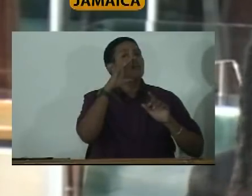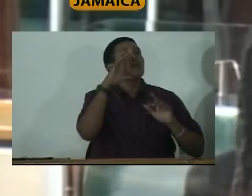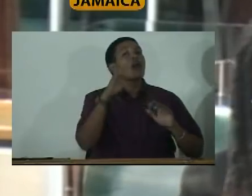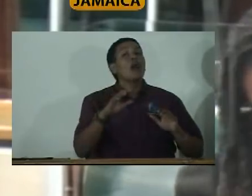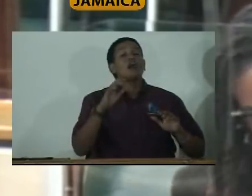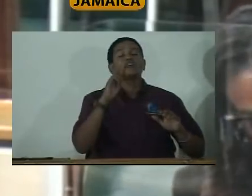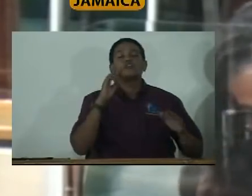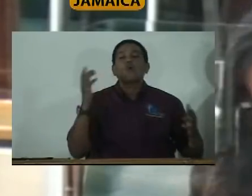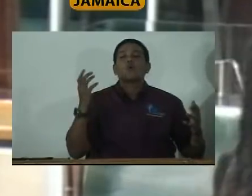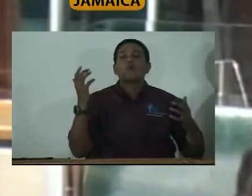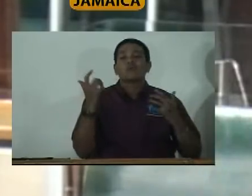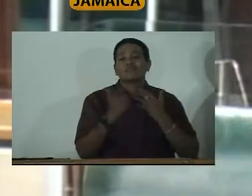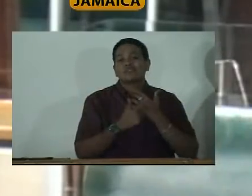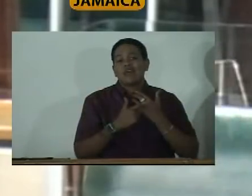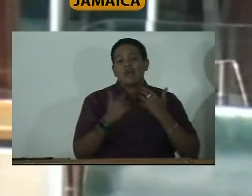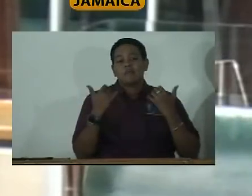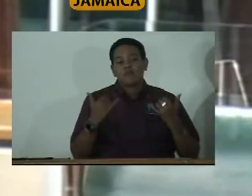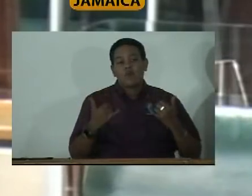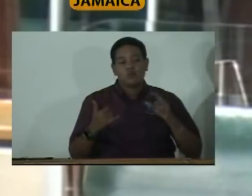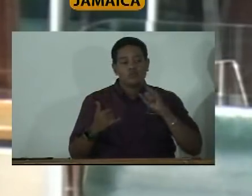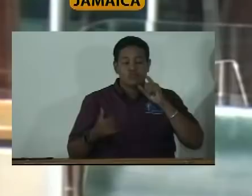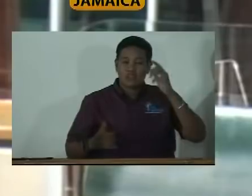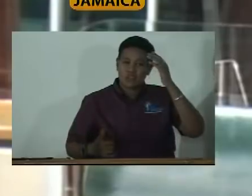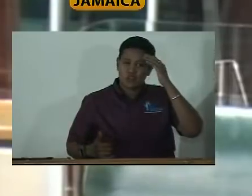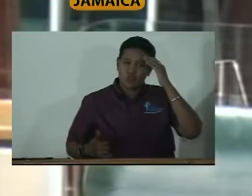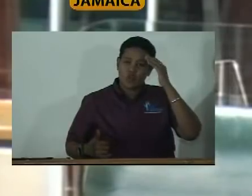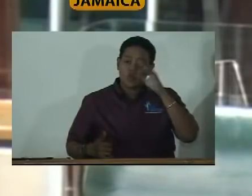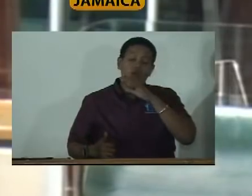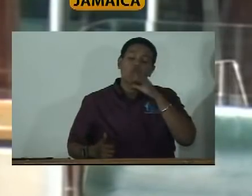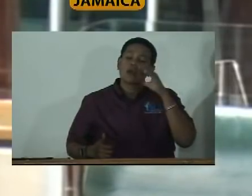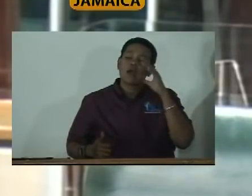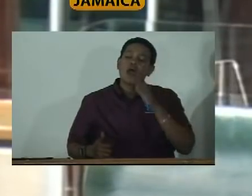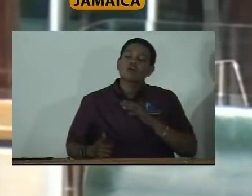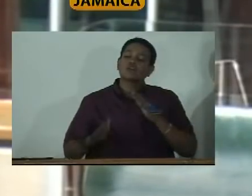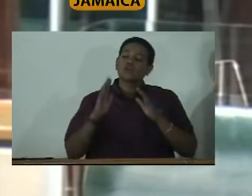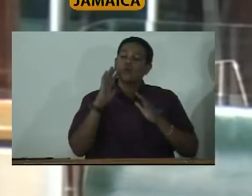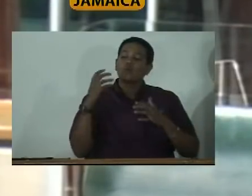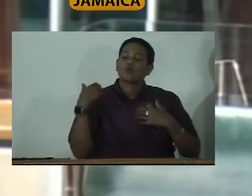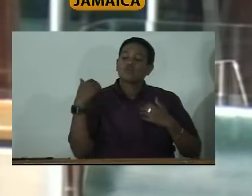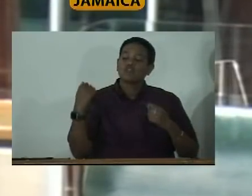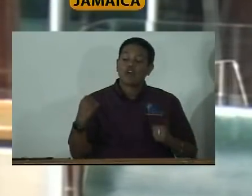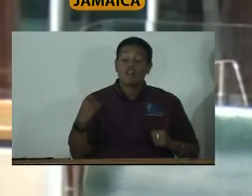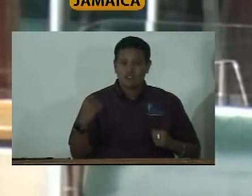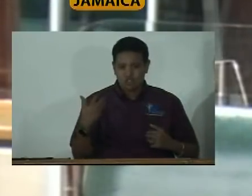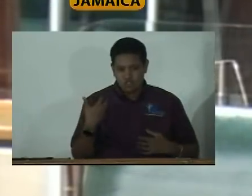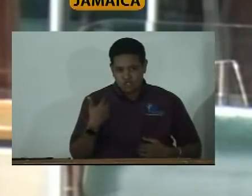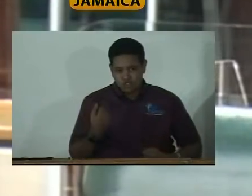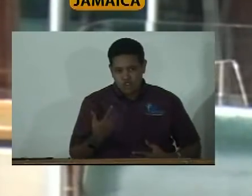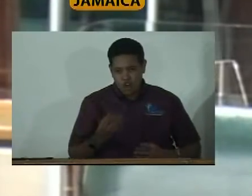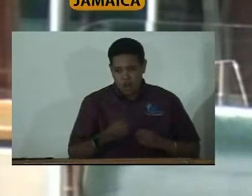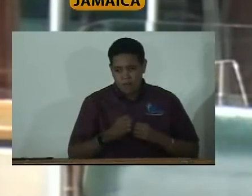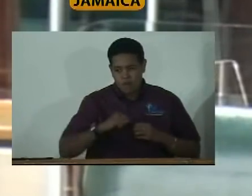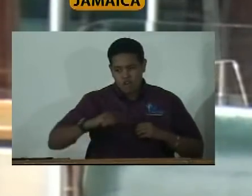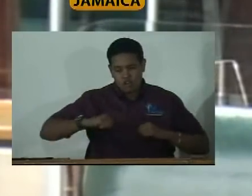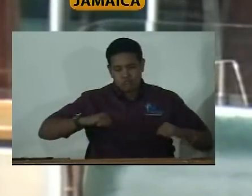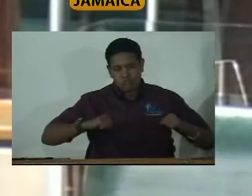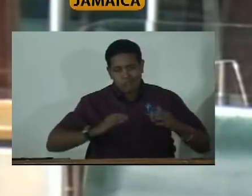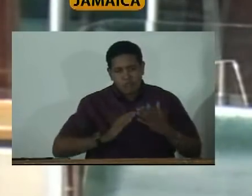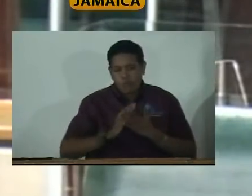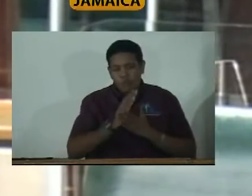oh, what a time it is to know that agriculture will recover stronger and more resilient.